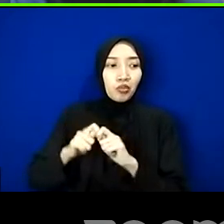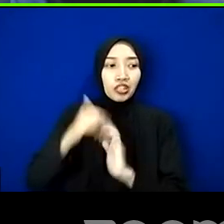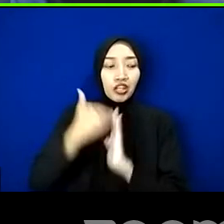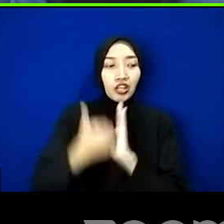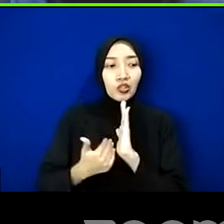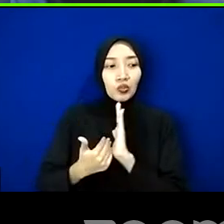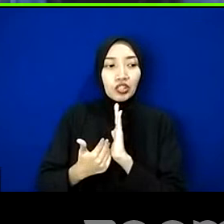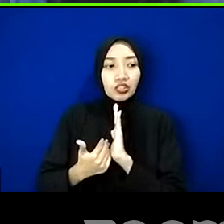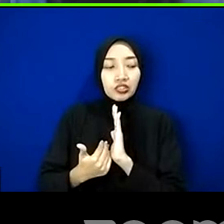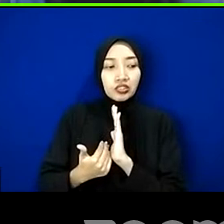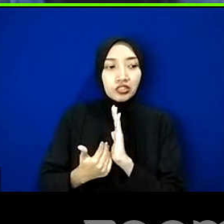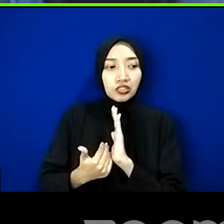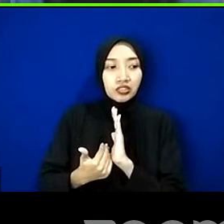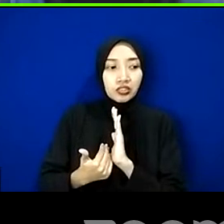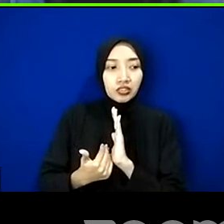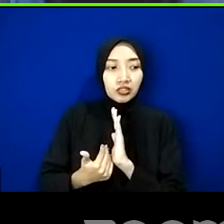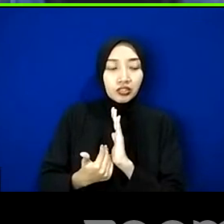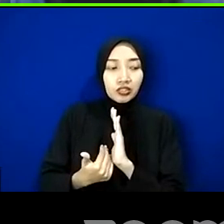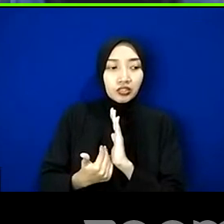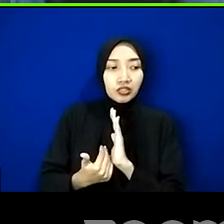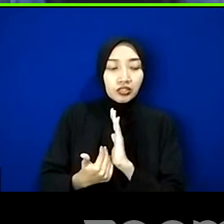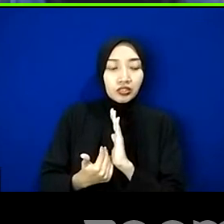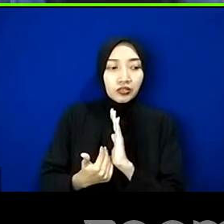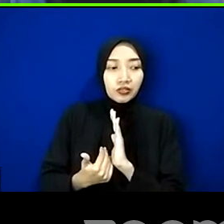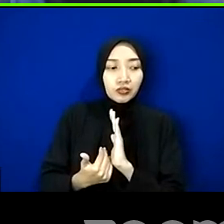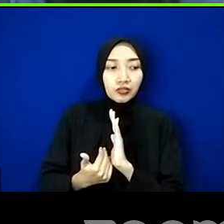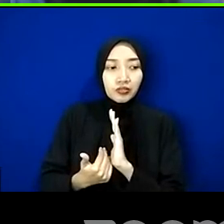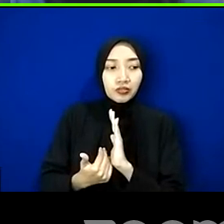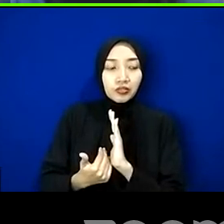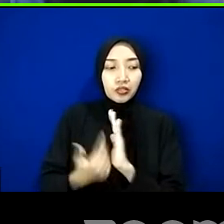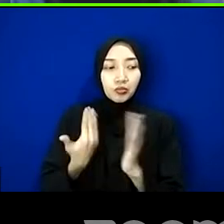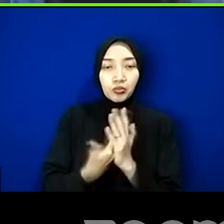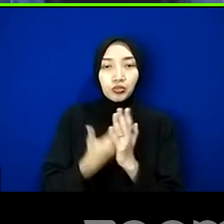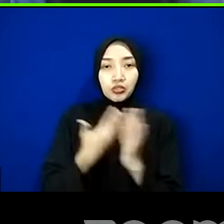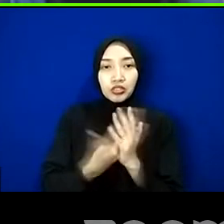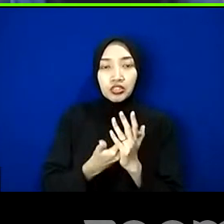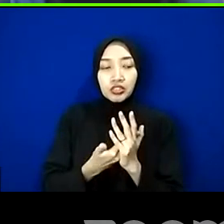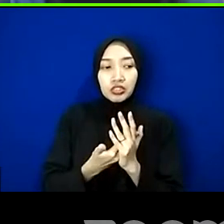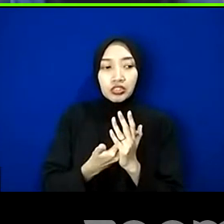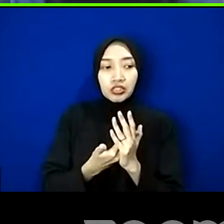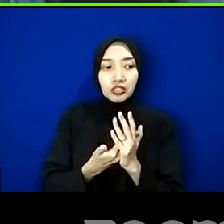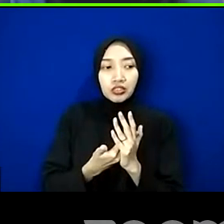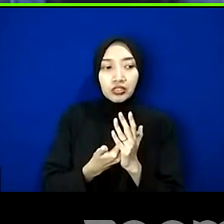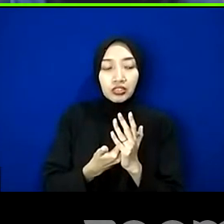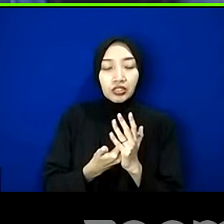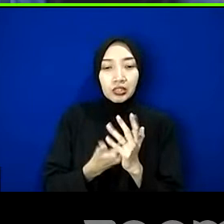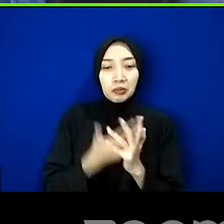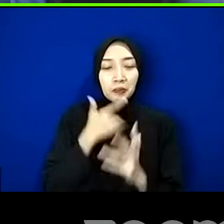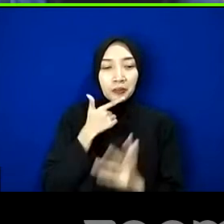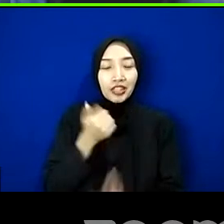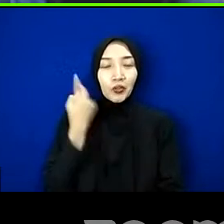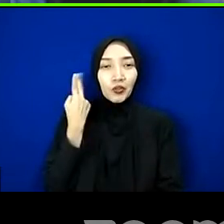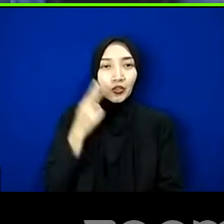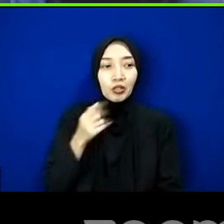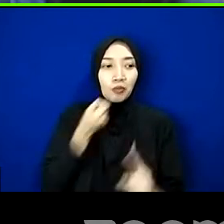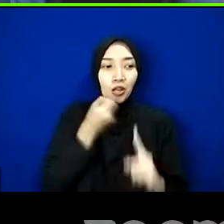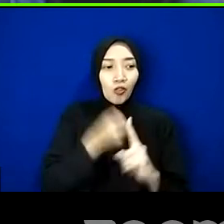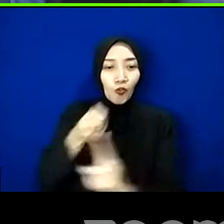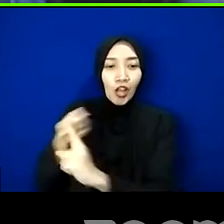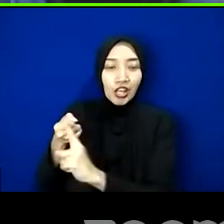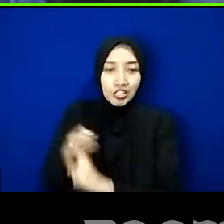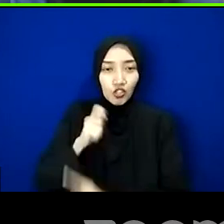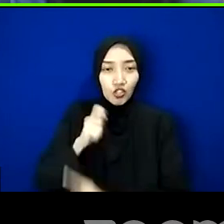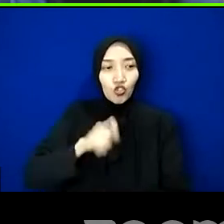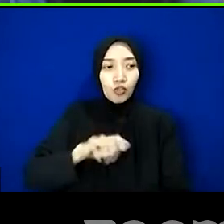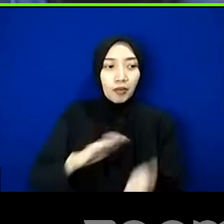I think this is very important that we also, in advocating the death penalty, to start to raise